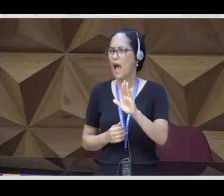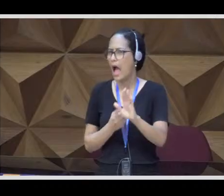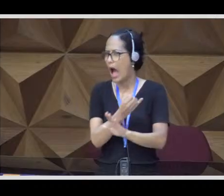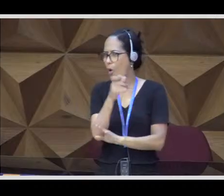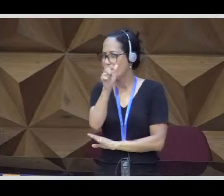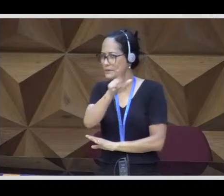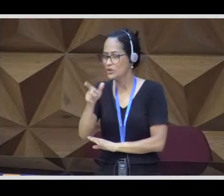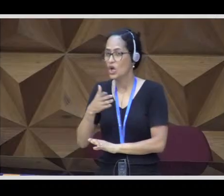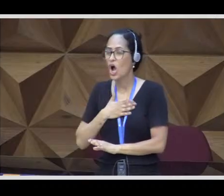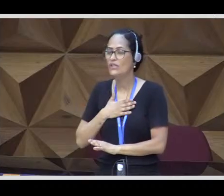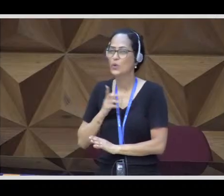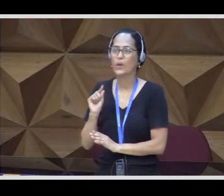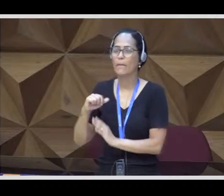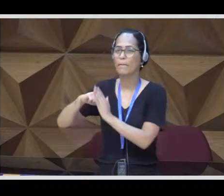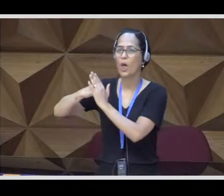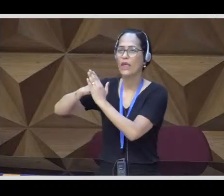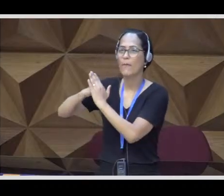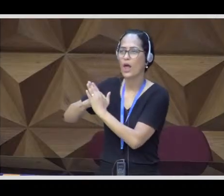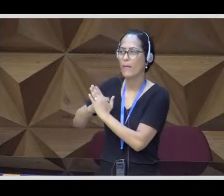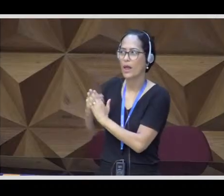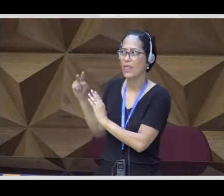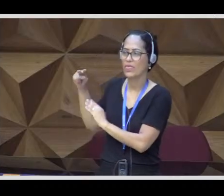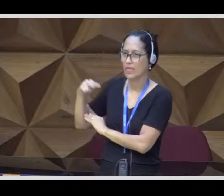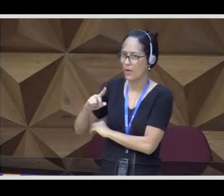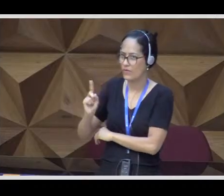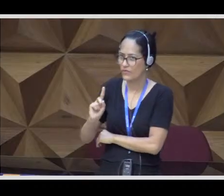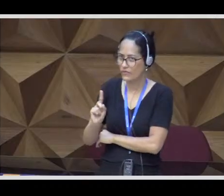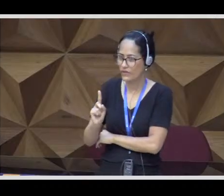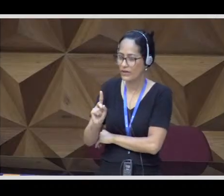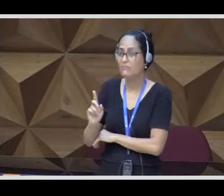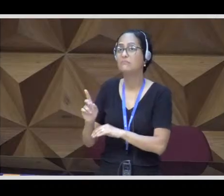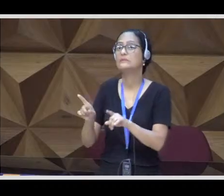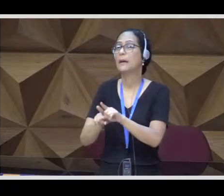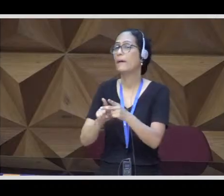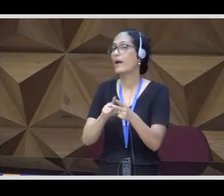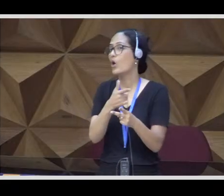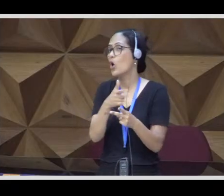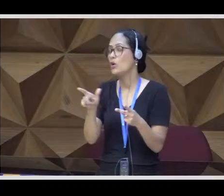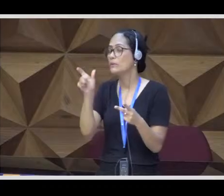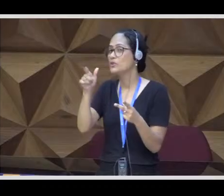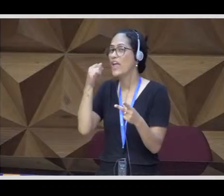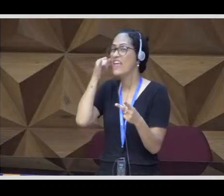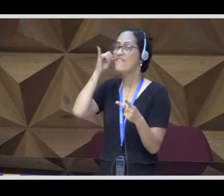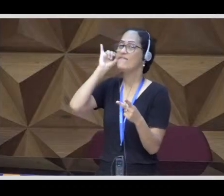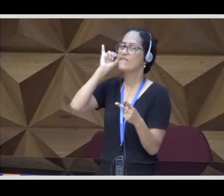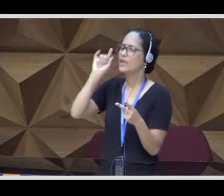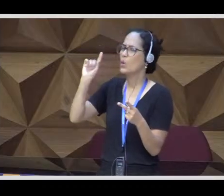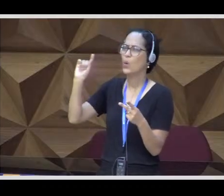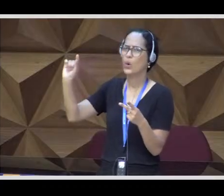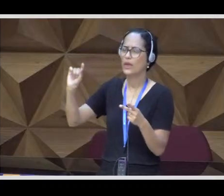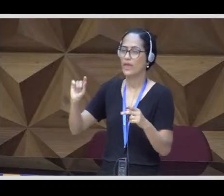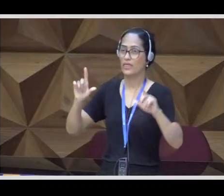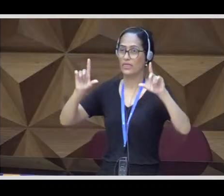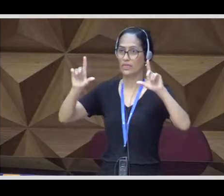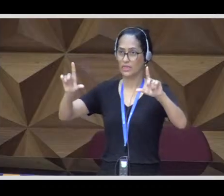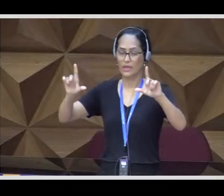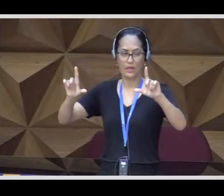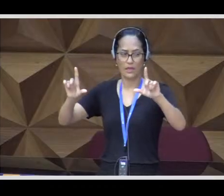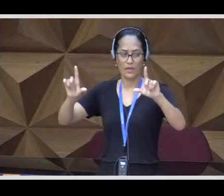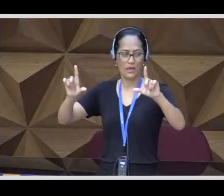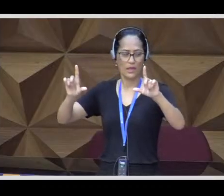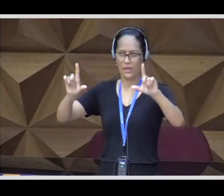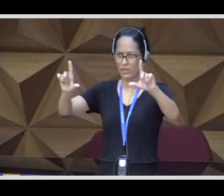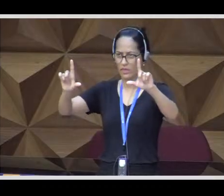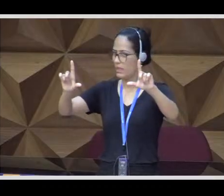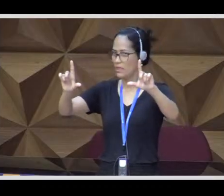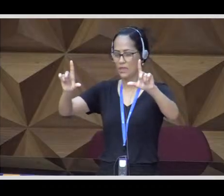But there were also the avoiders. So what you can see there is somebody who's put displays on the table in front of them between